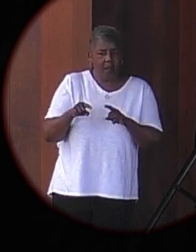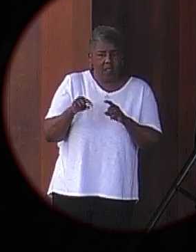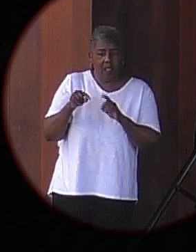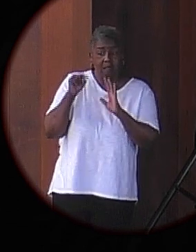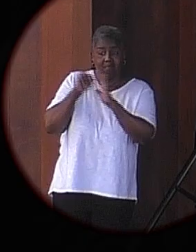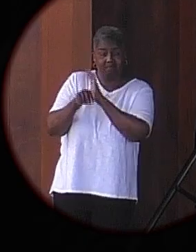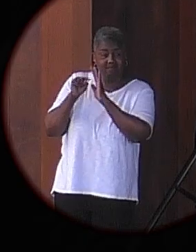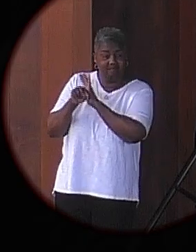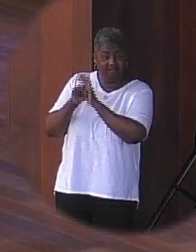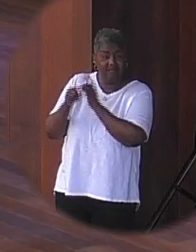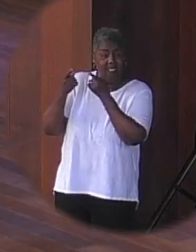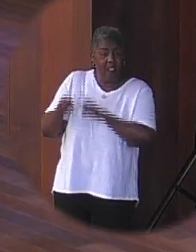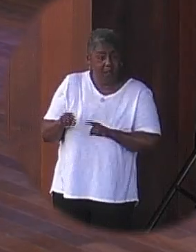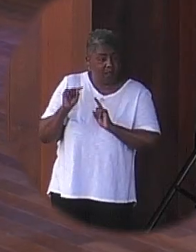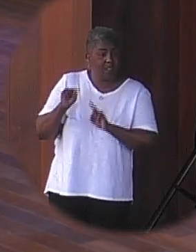Homicide.